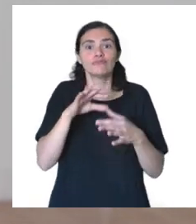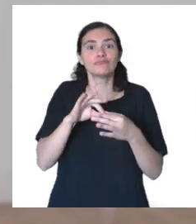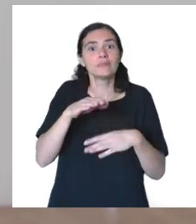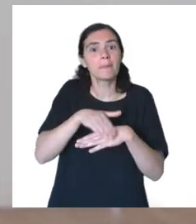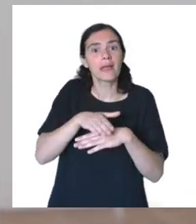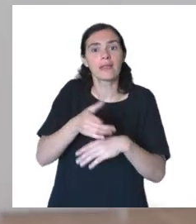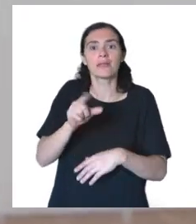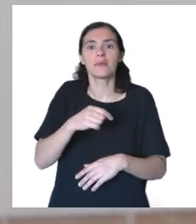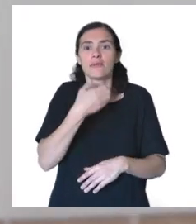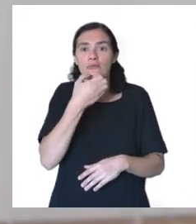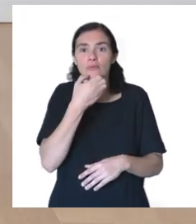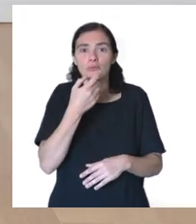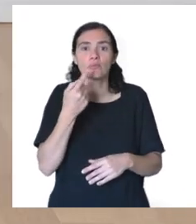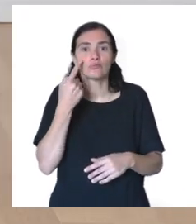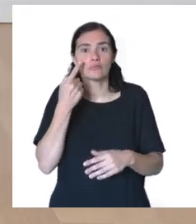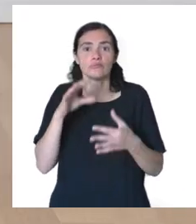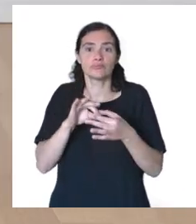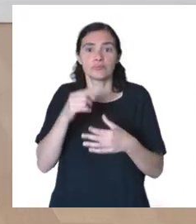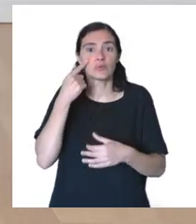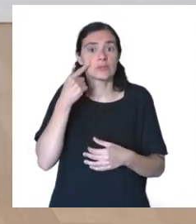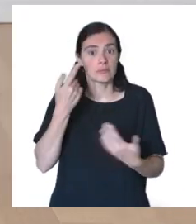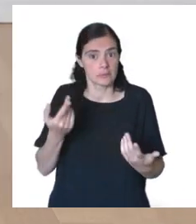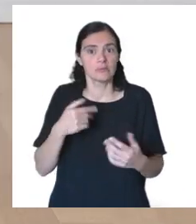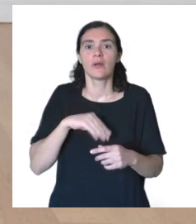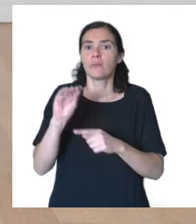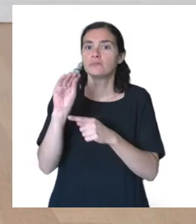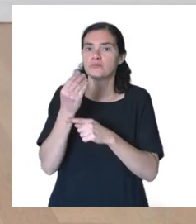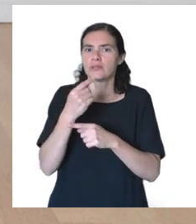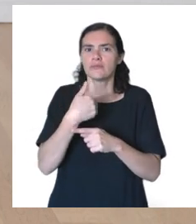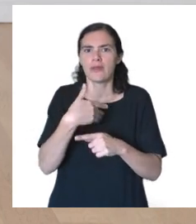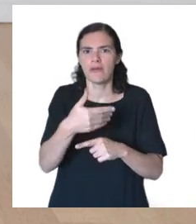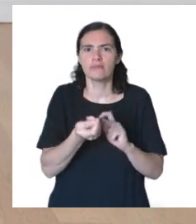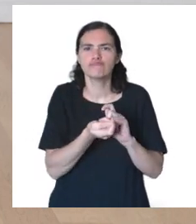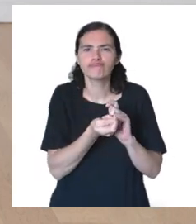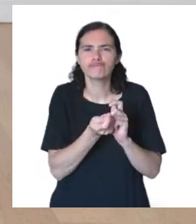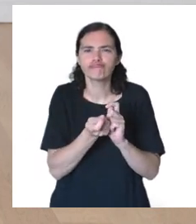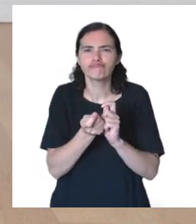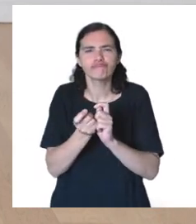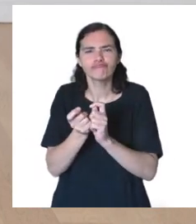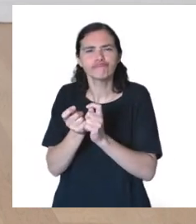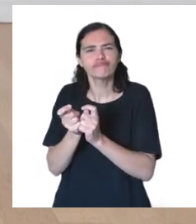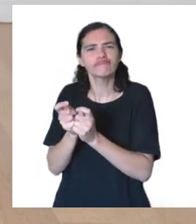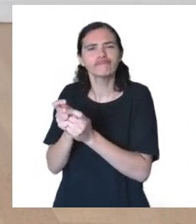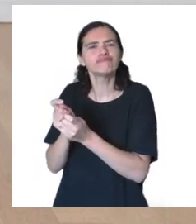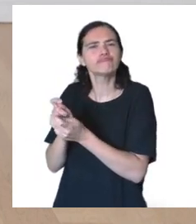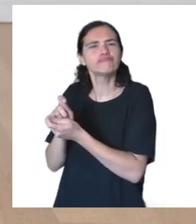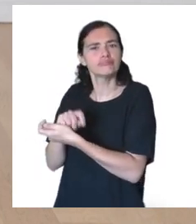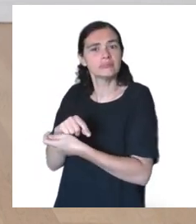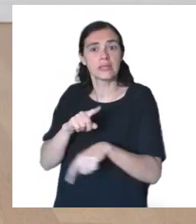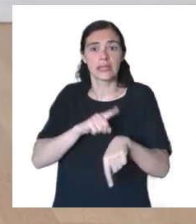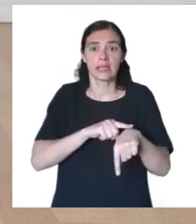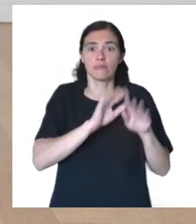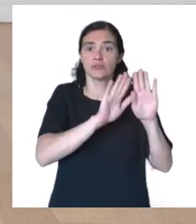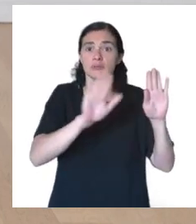of sins or the fruit of knowledge. It's also an object that is going to change. It's going to change